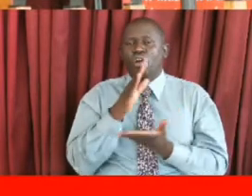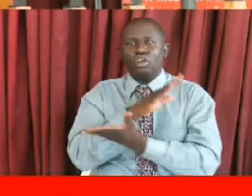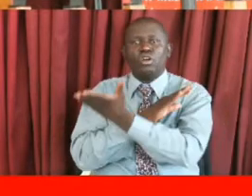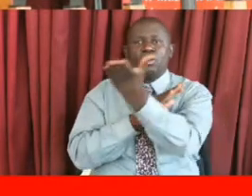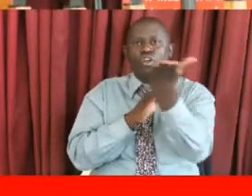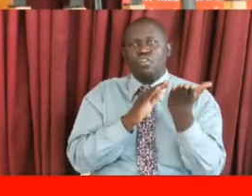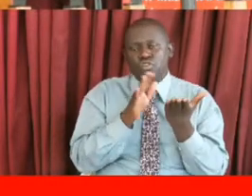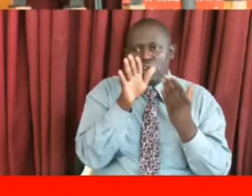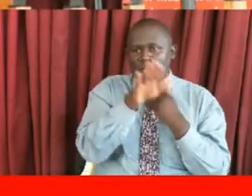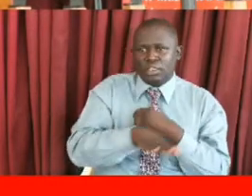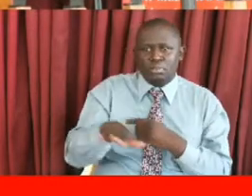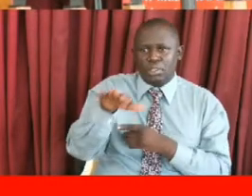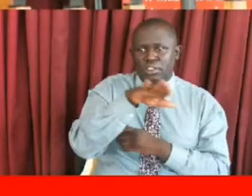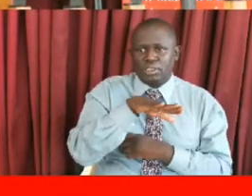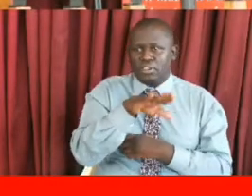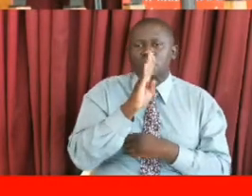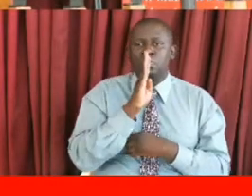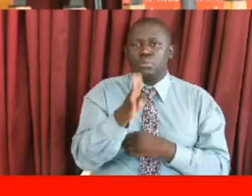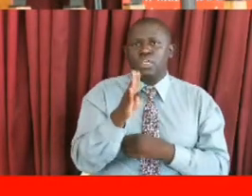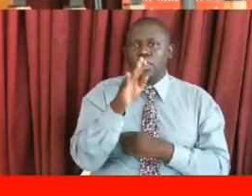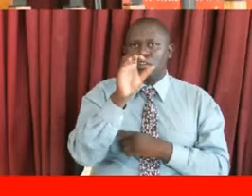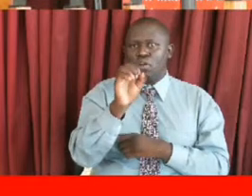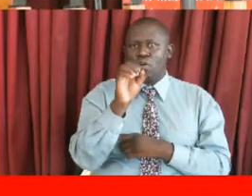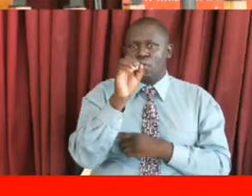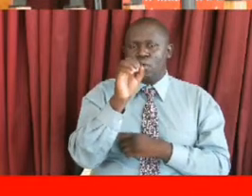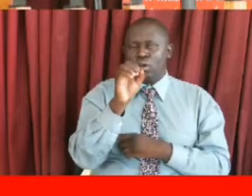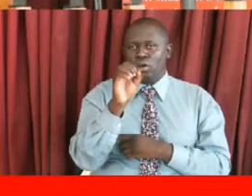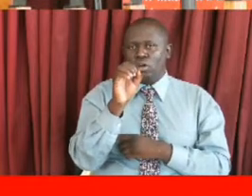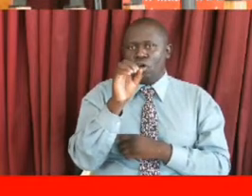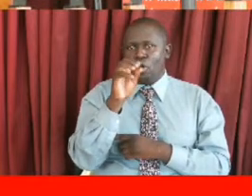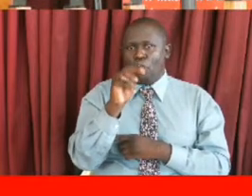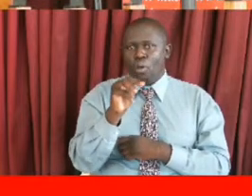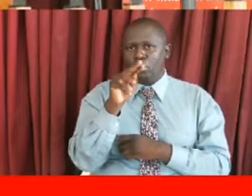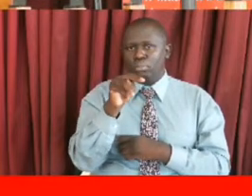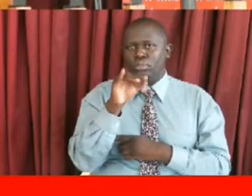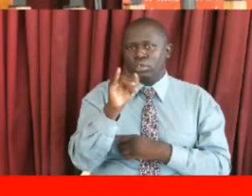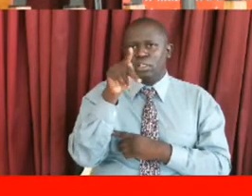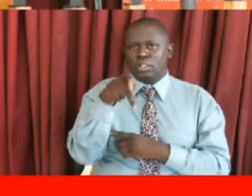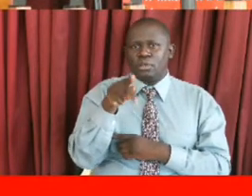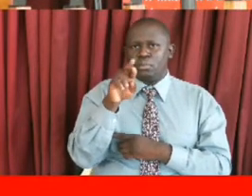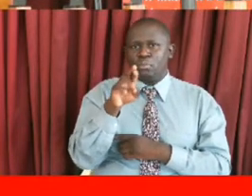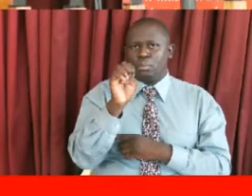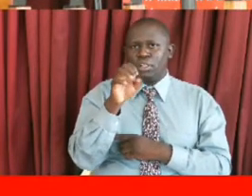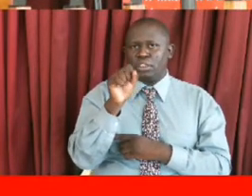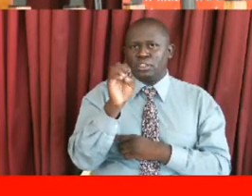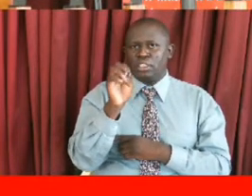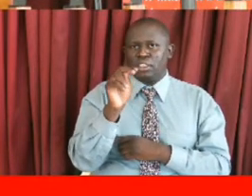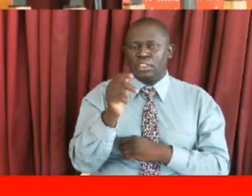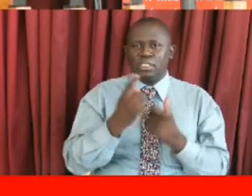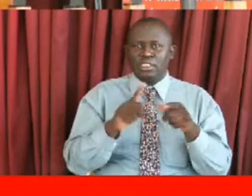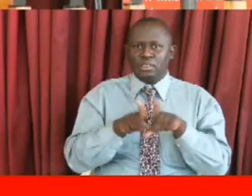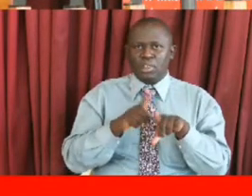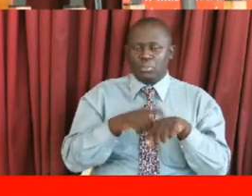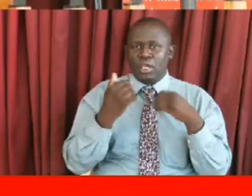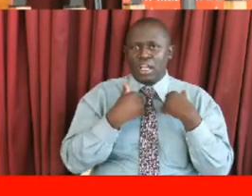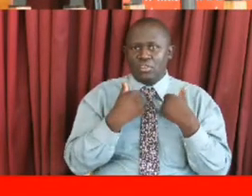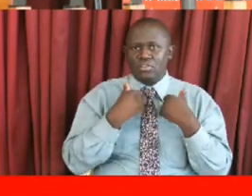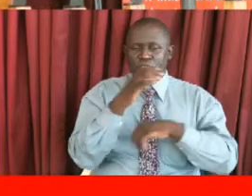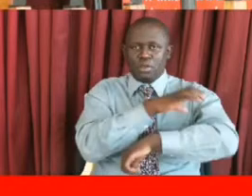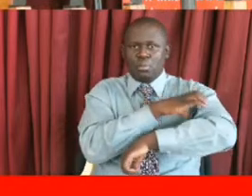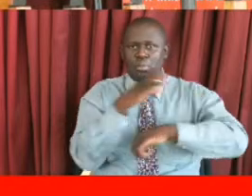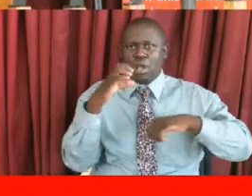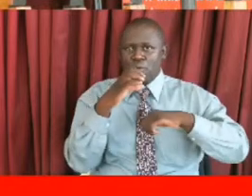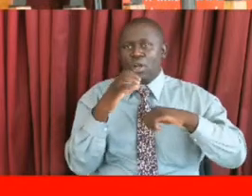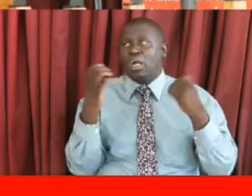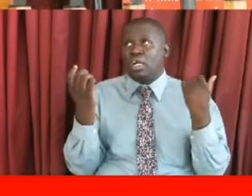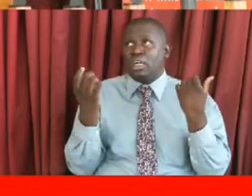him being omes then being infite listen listen listen he